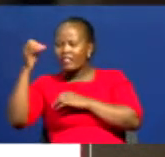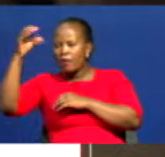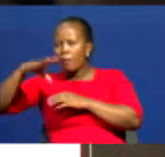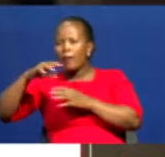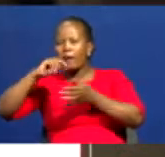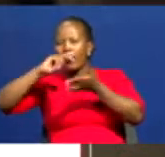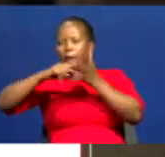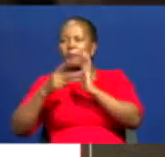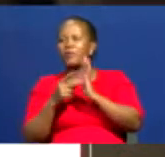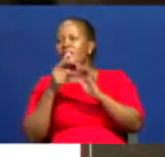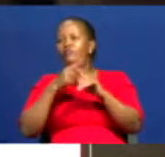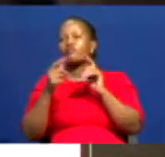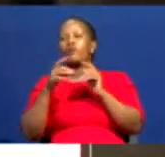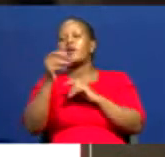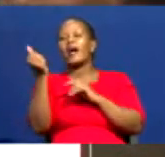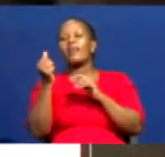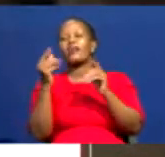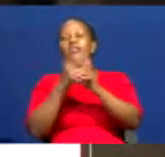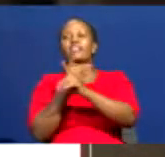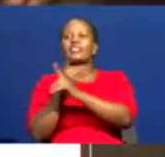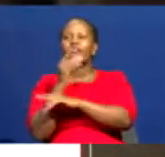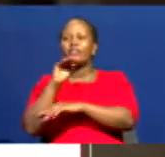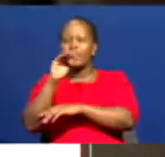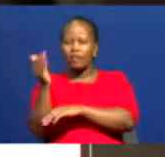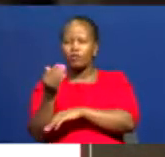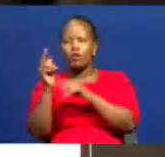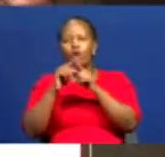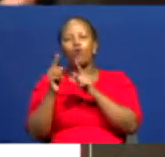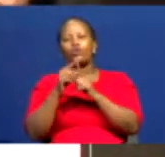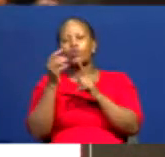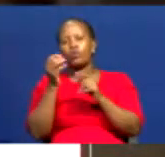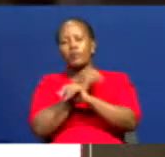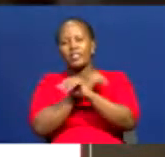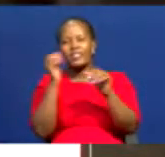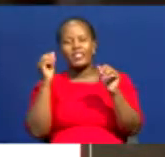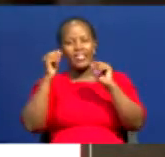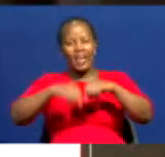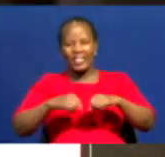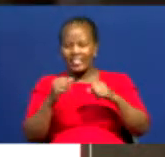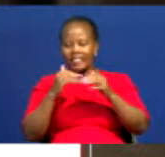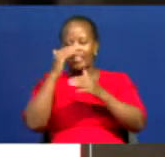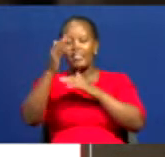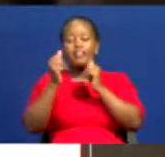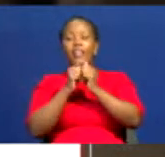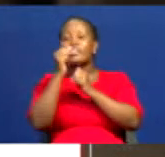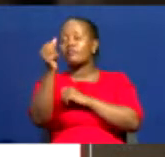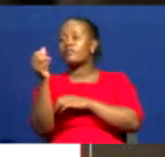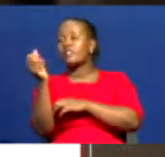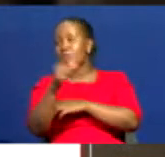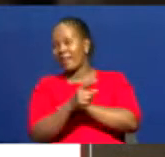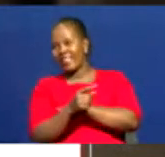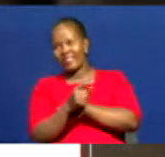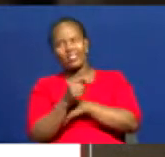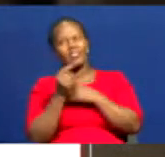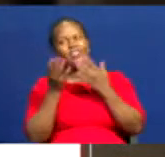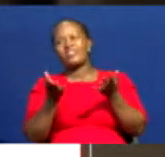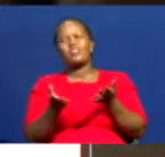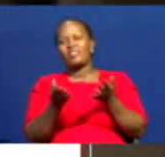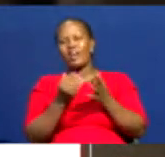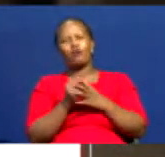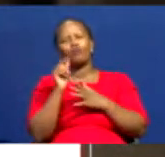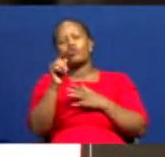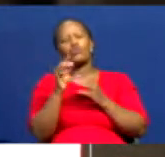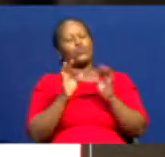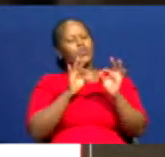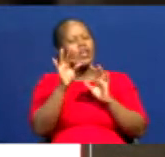to Lodwar, then to Kalokol, and he acceded to that, said in 15 months you will have it. Yeah. Here. Paint a picture for